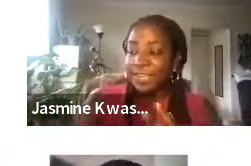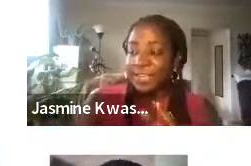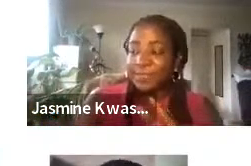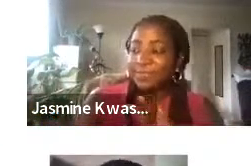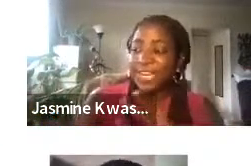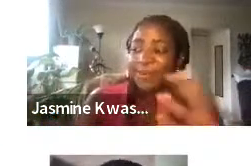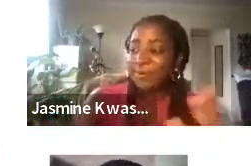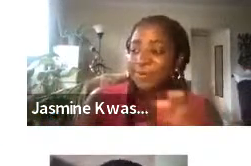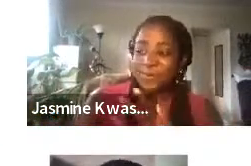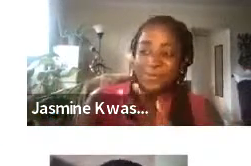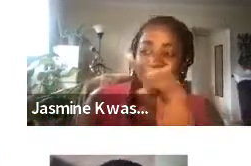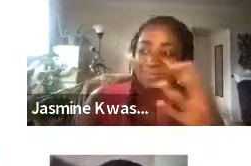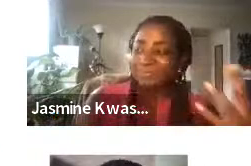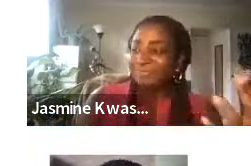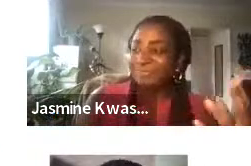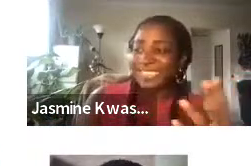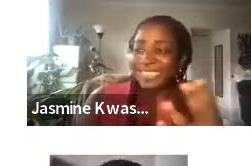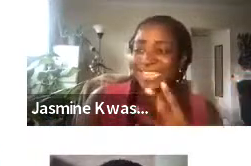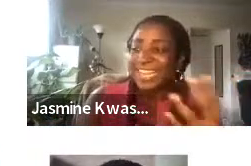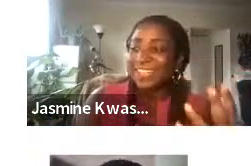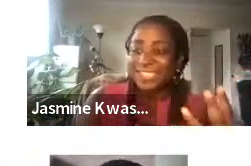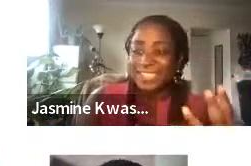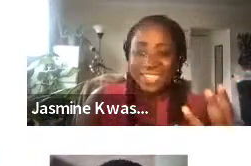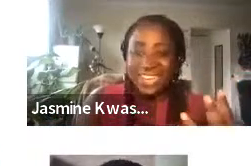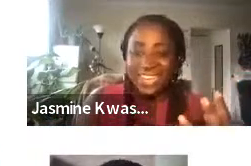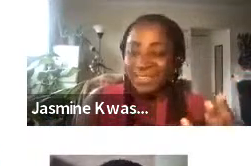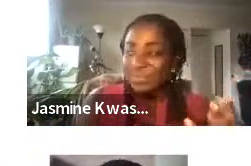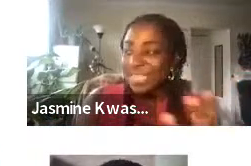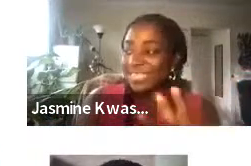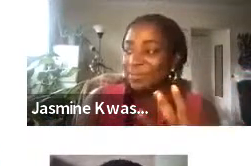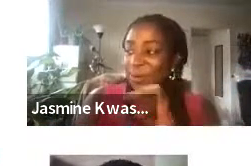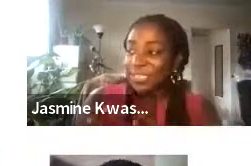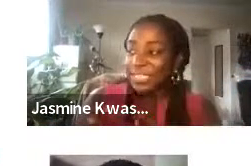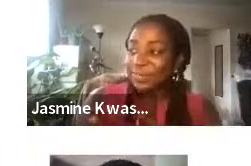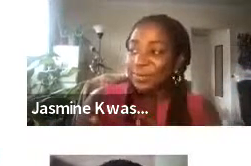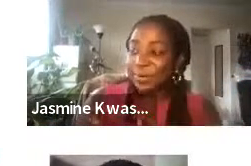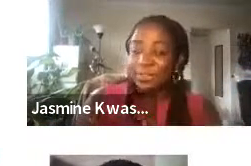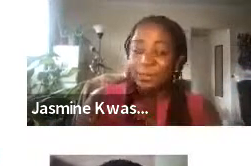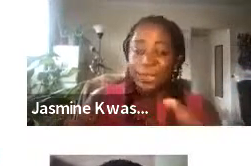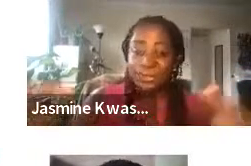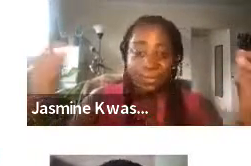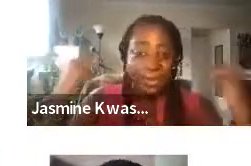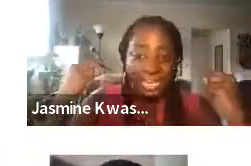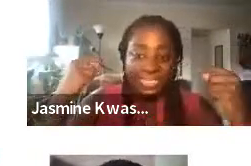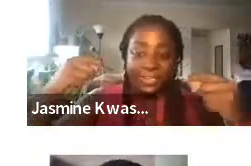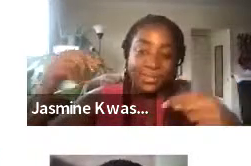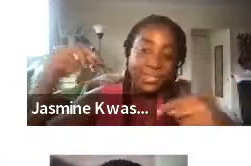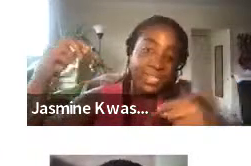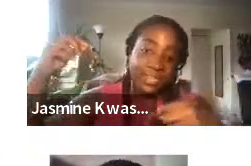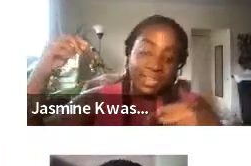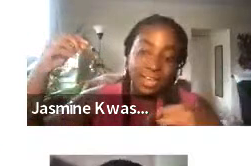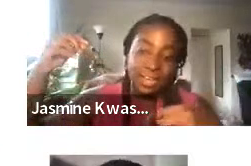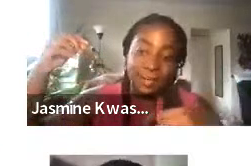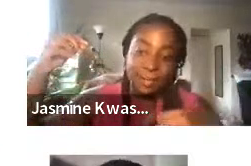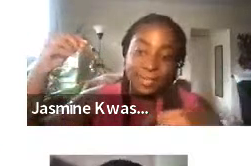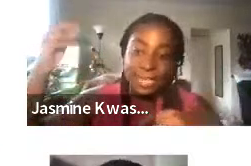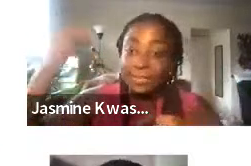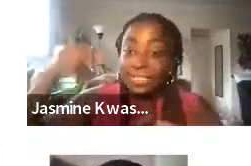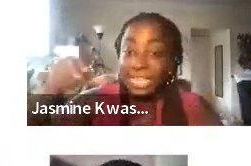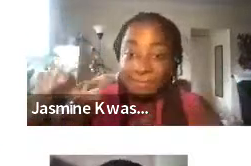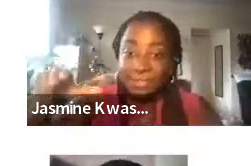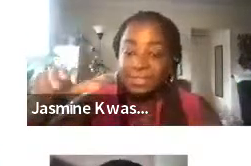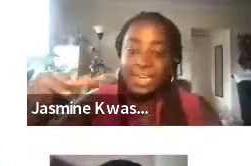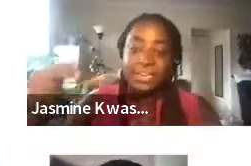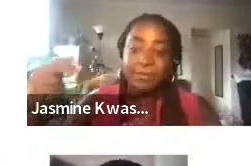of terrible technology and makes it more accessible, where using braids and using this